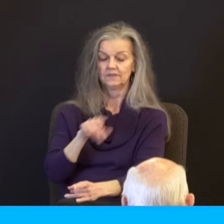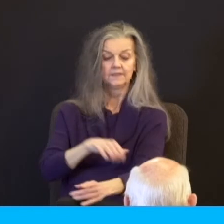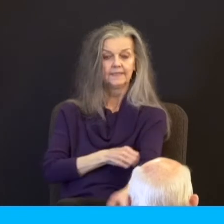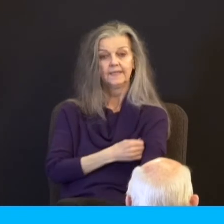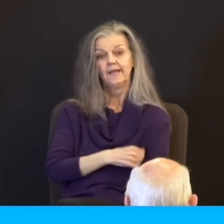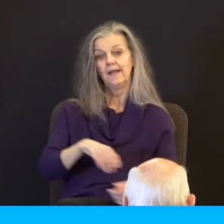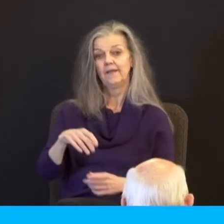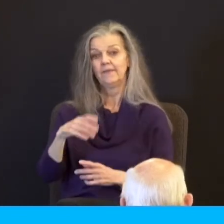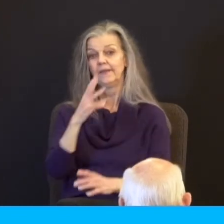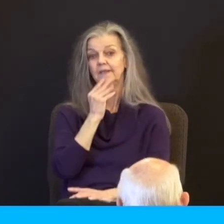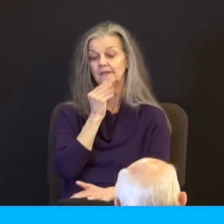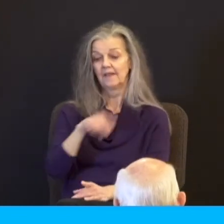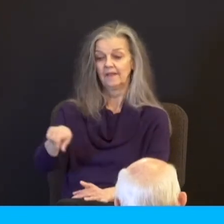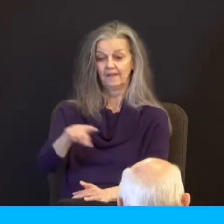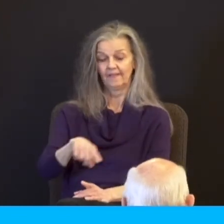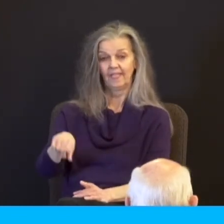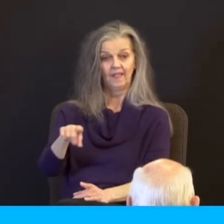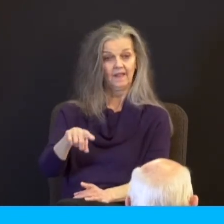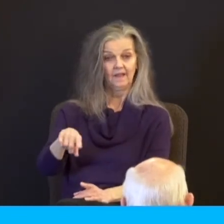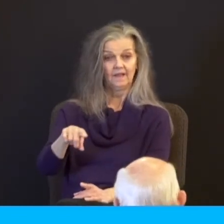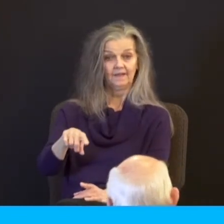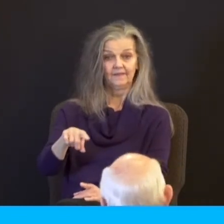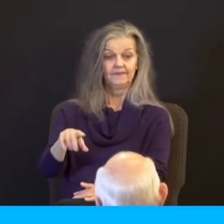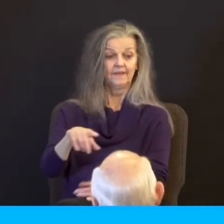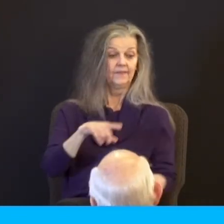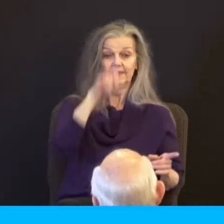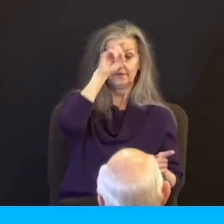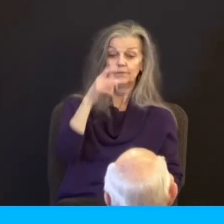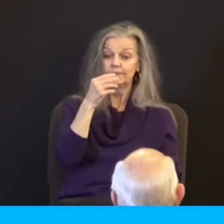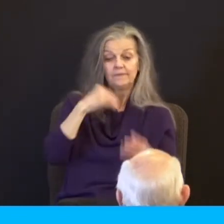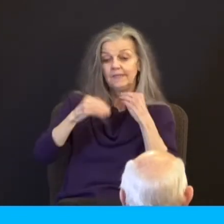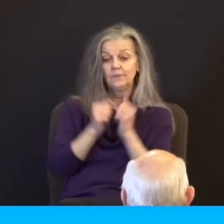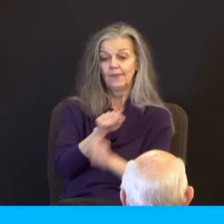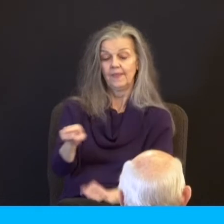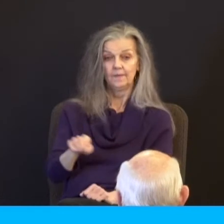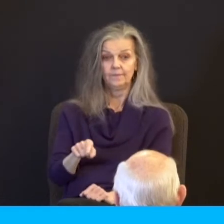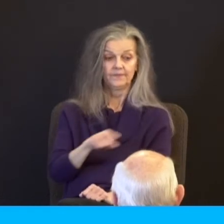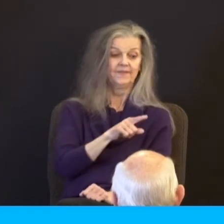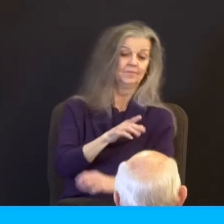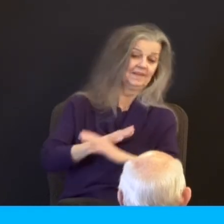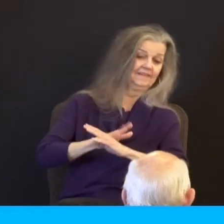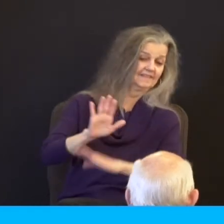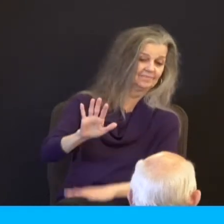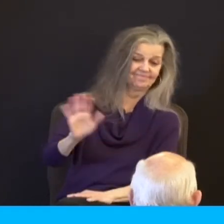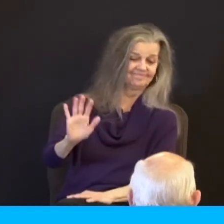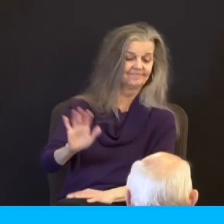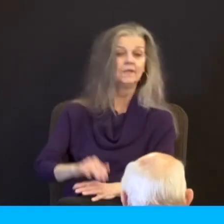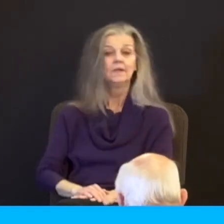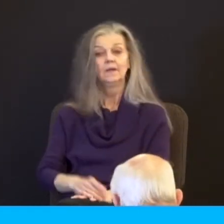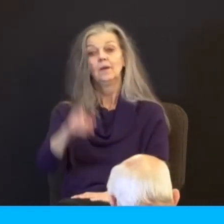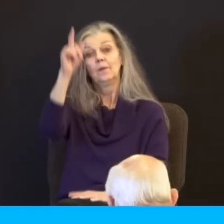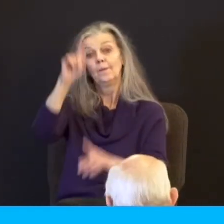Semitic people, these Hebrews, they view them basically as, they won't even eat with them. They're biased. But God